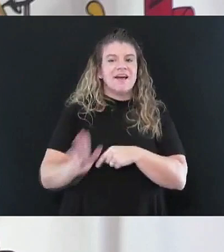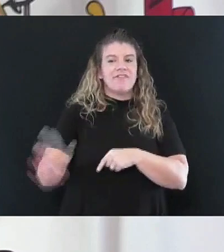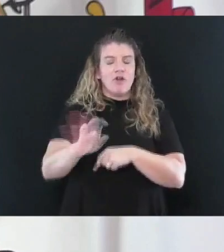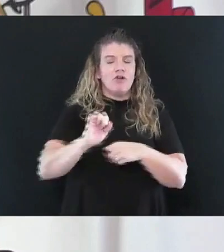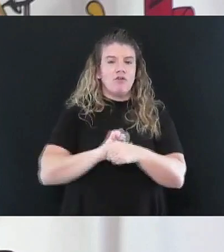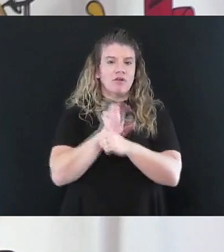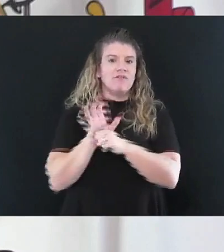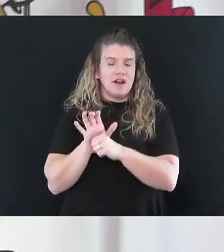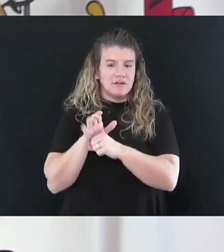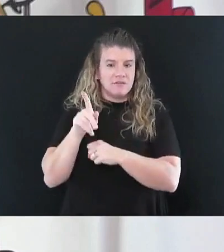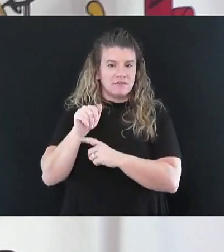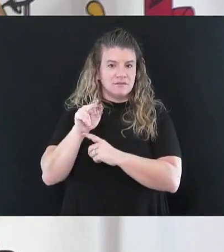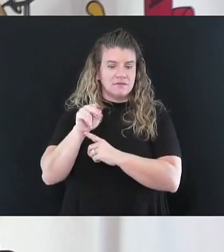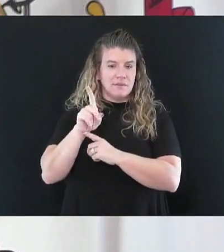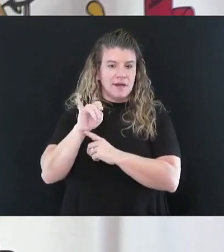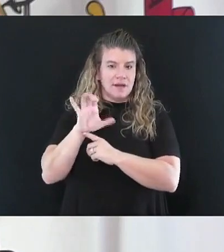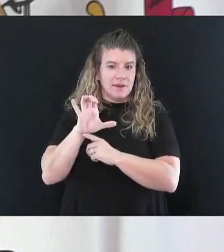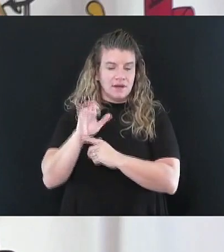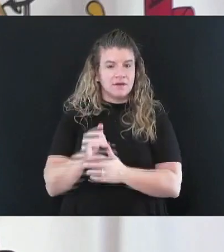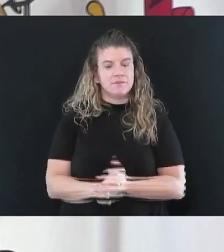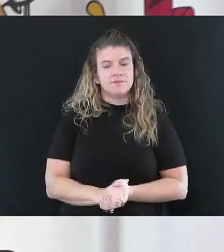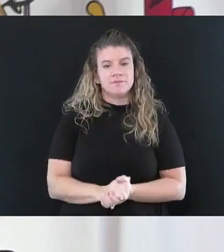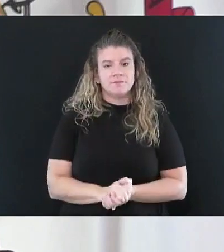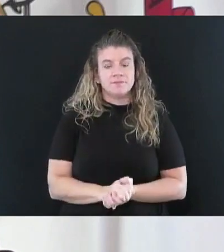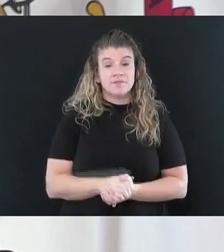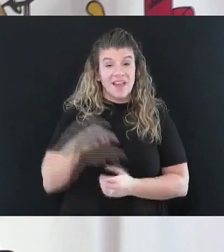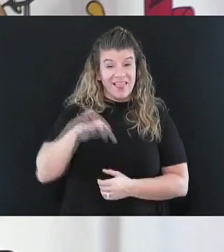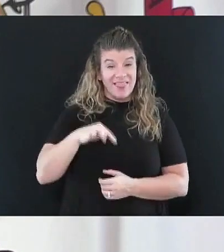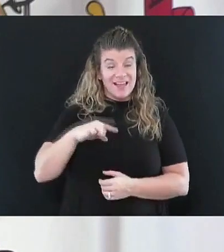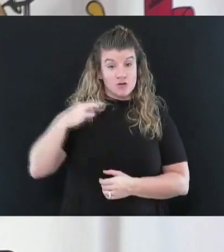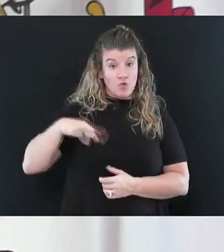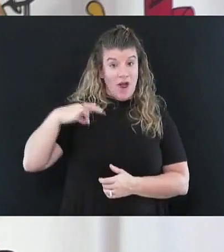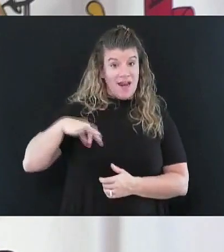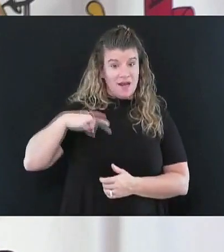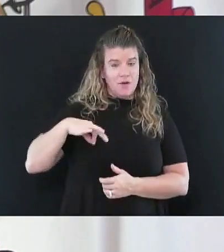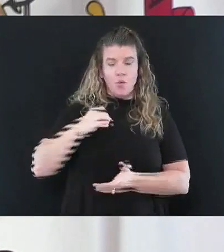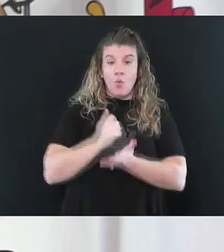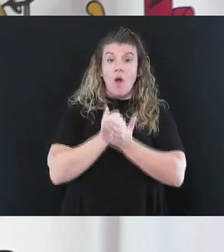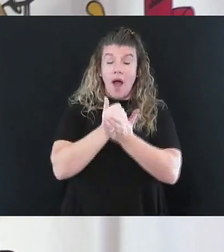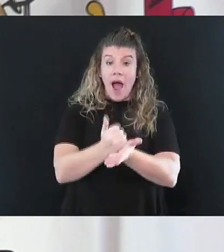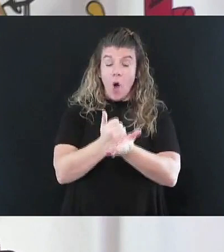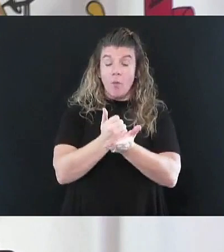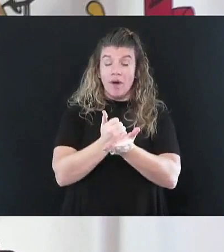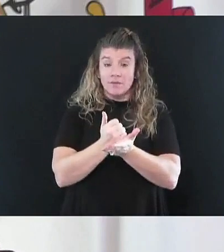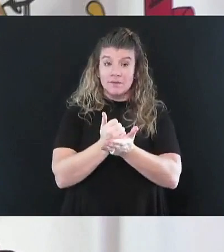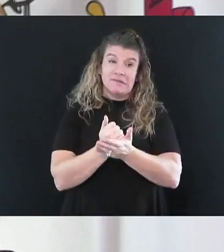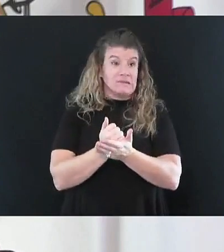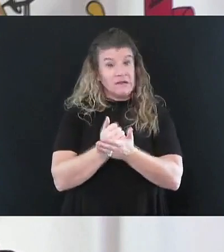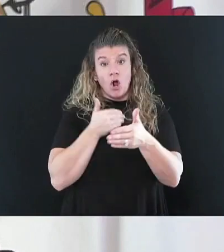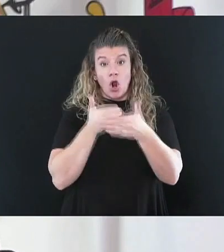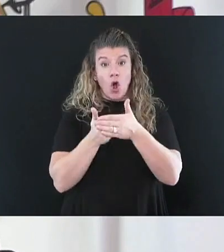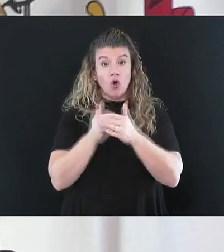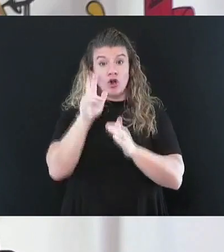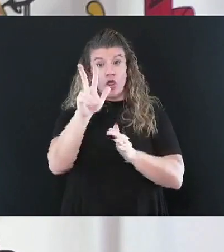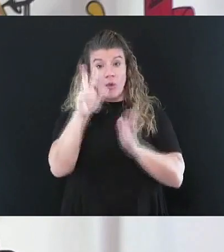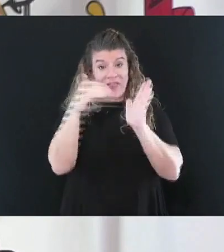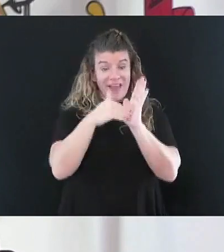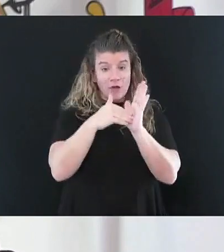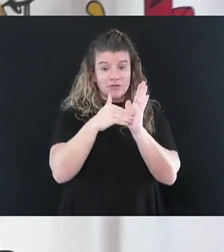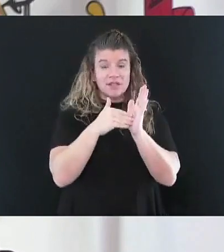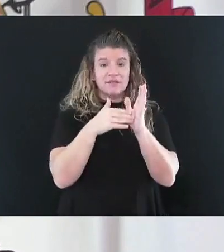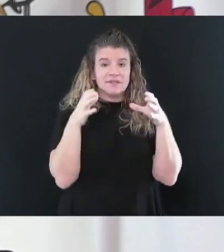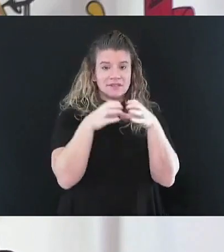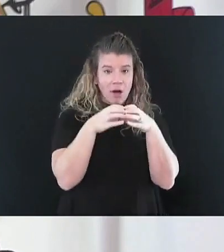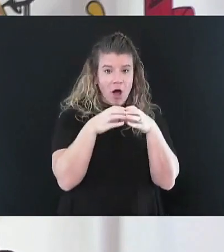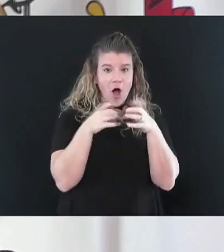COVID pandemic. This credit will help nearly 3,000 small and large